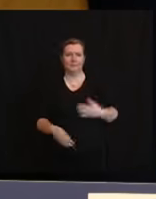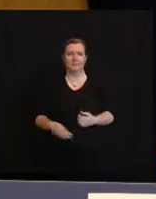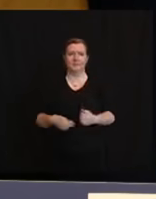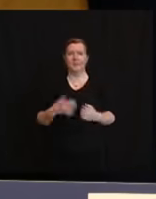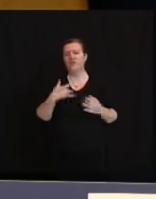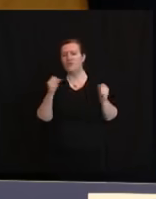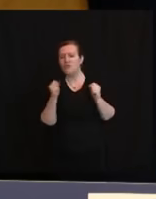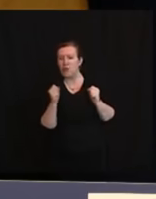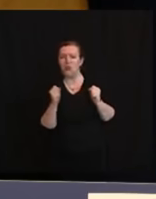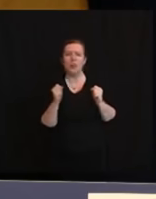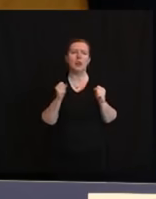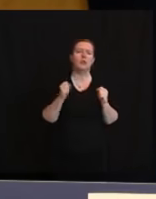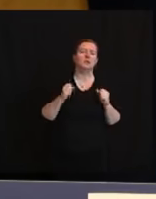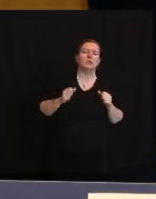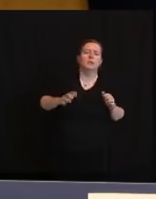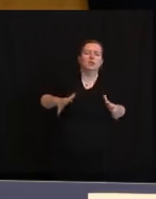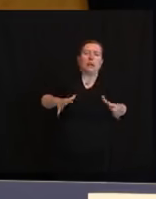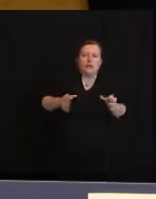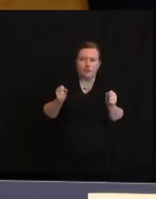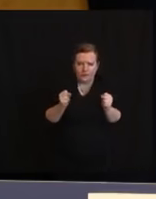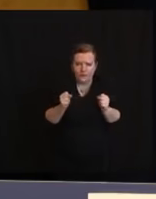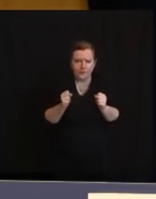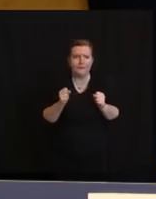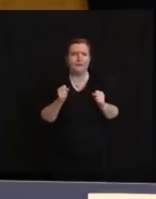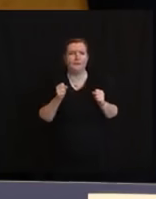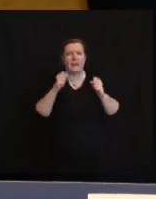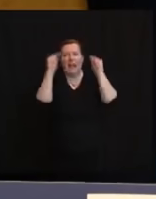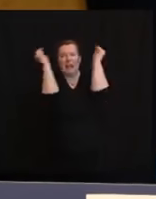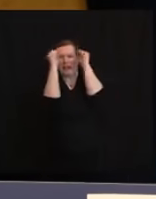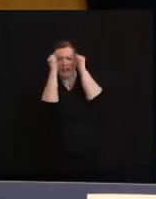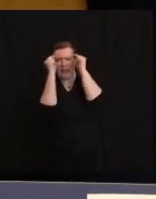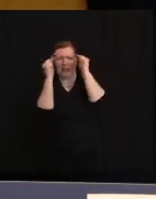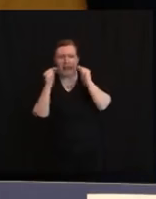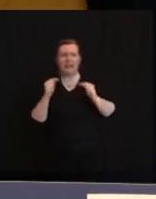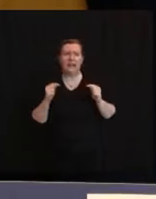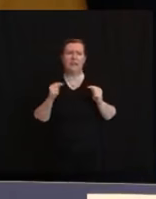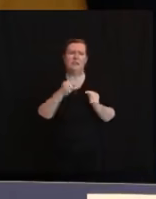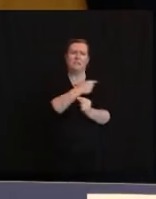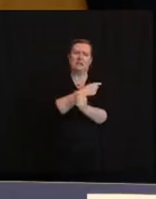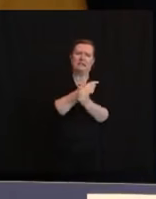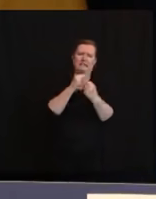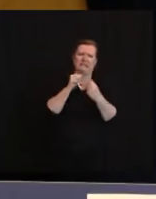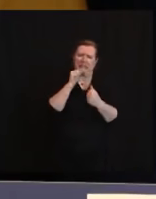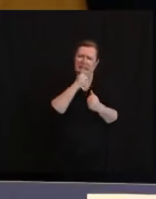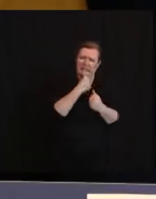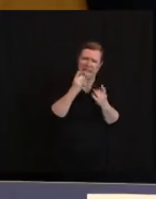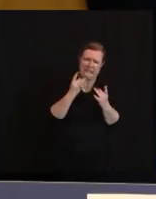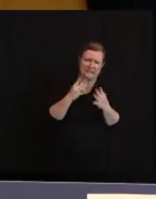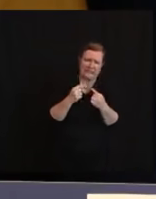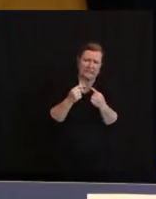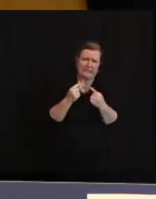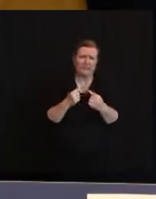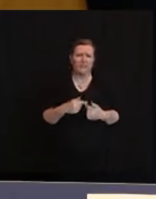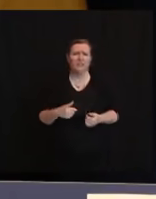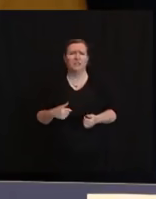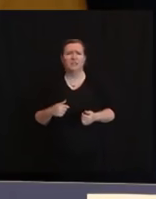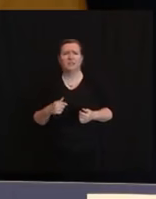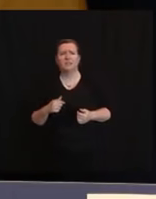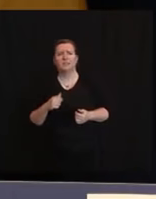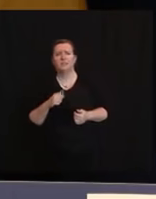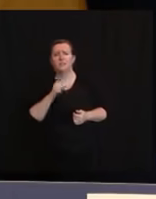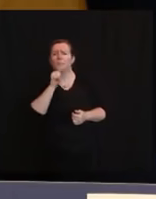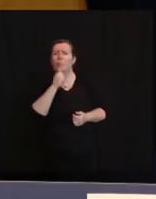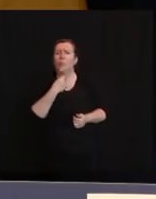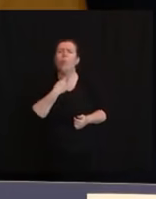pain, headache, sore throat, and a recent loss of taste or smell. These 6